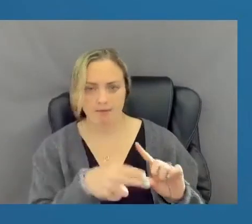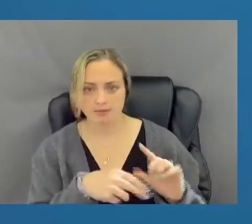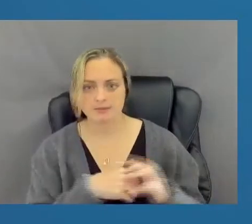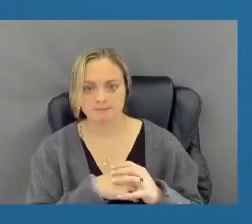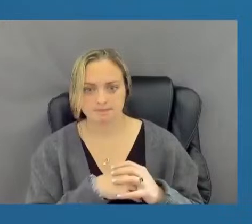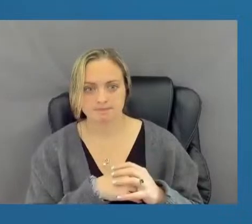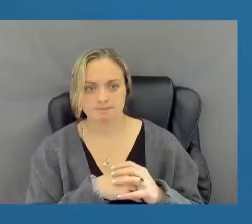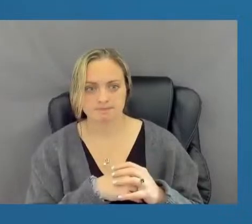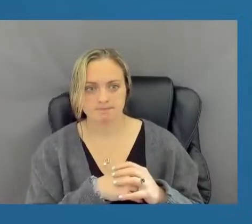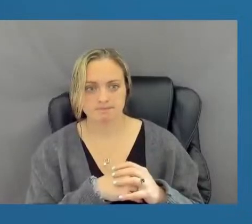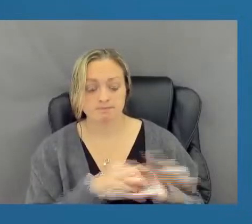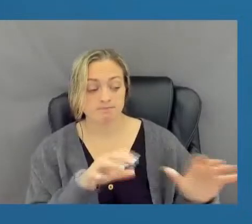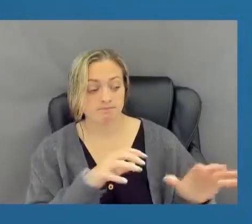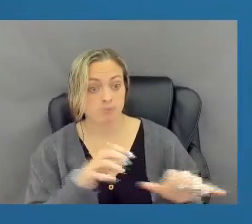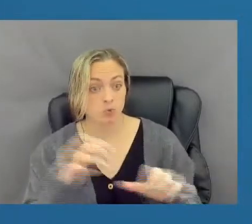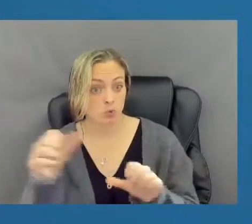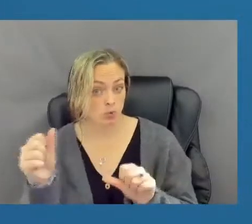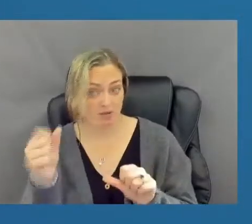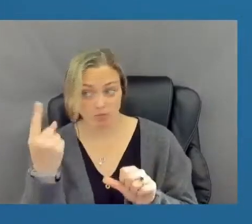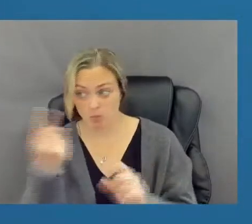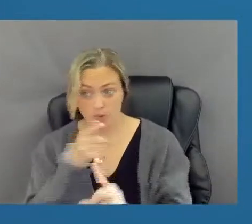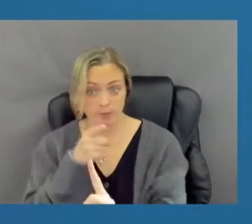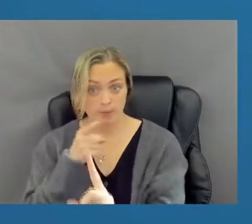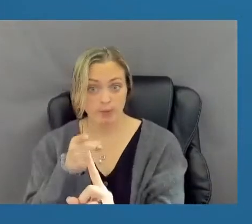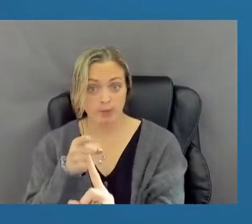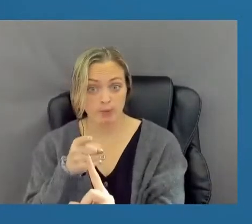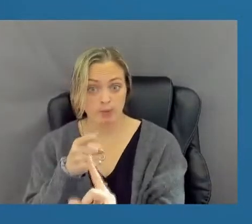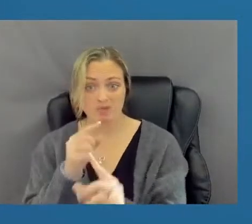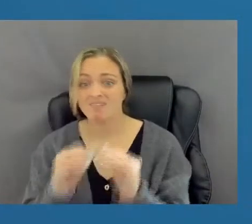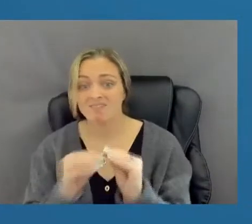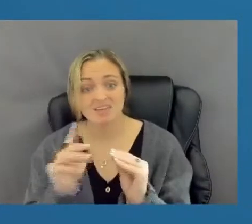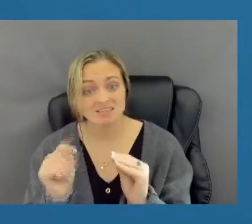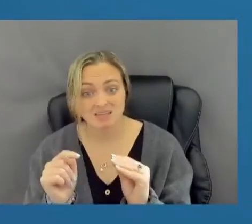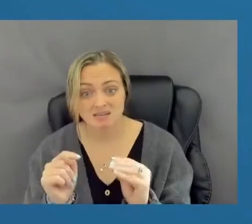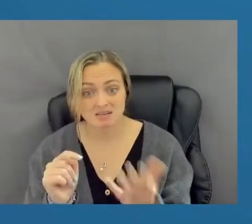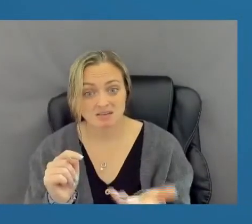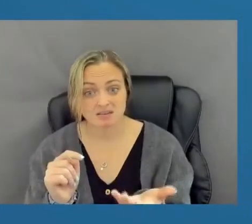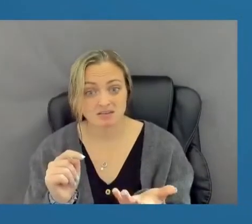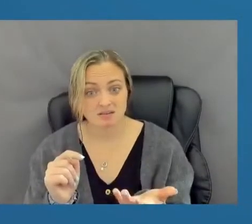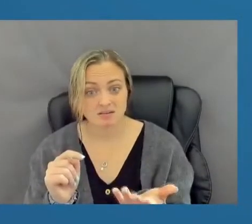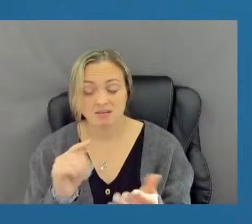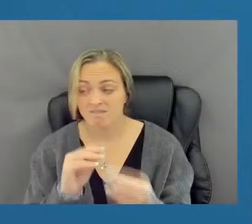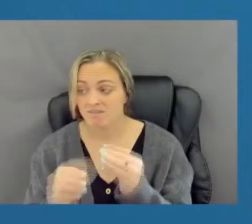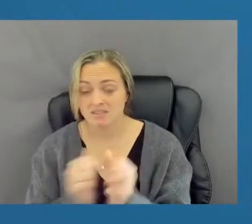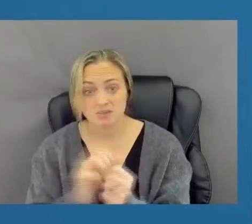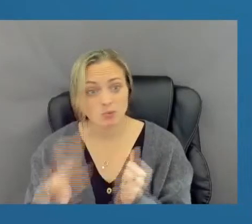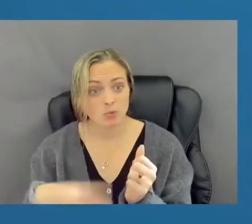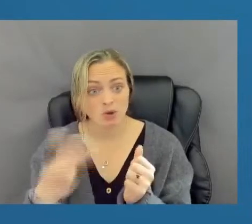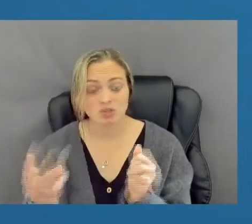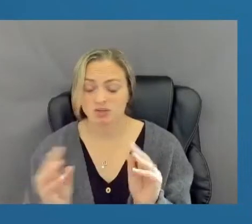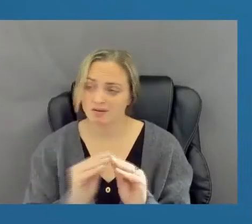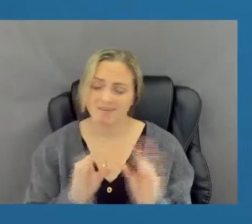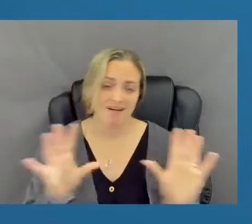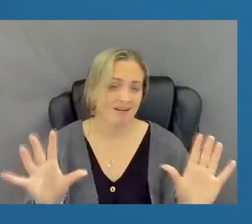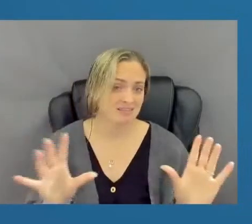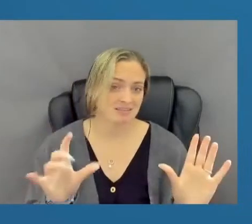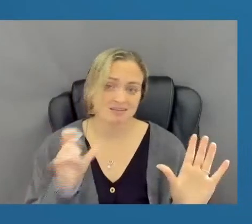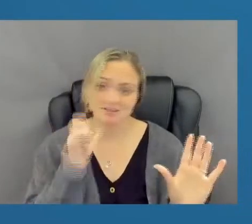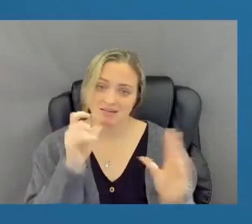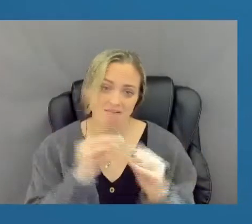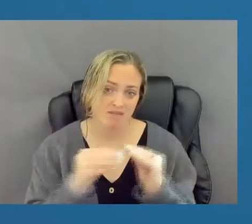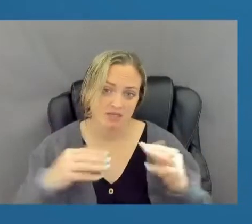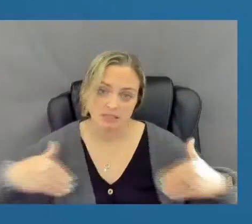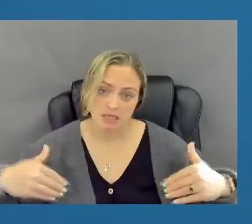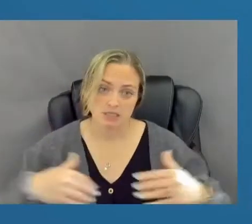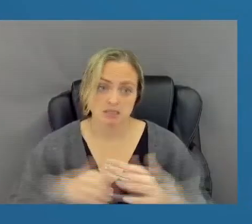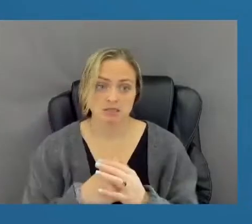You left with an assignment to fix it with your colleagues in Washington. Obviously, it has not been fixed.